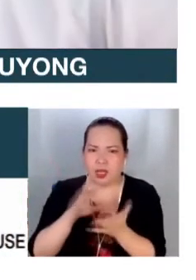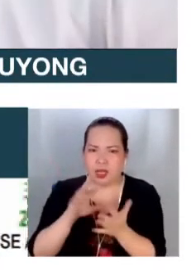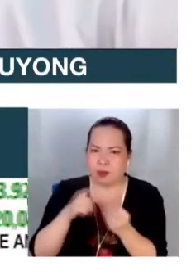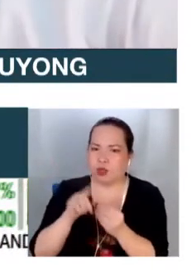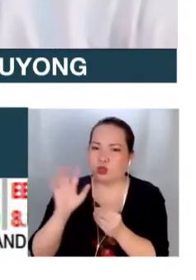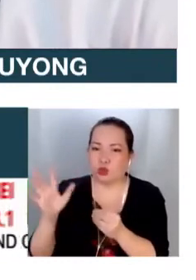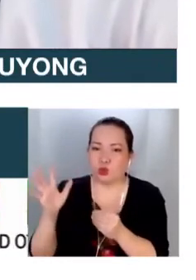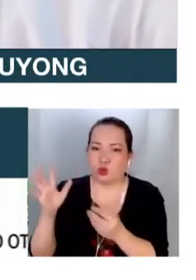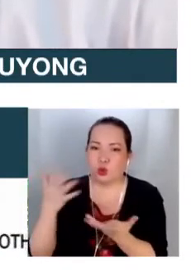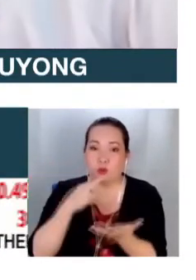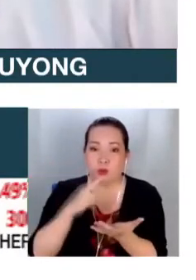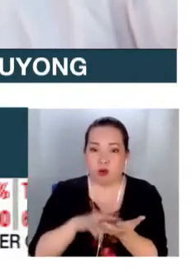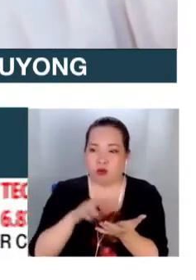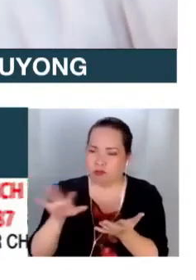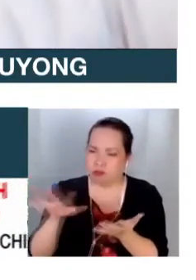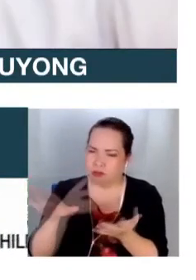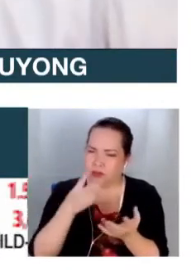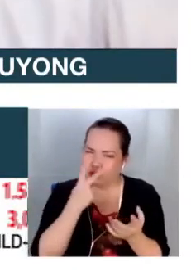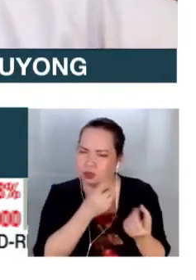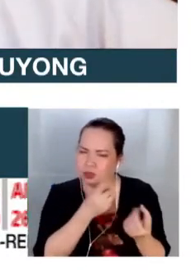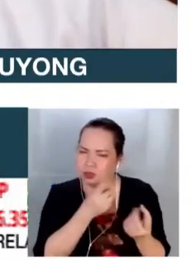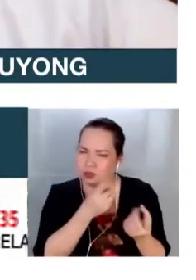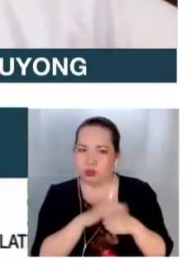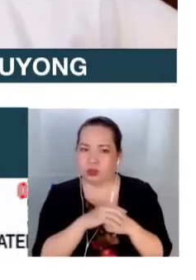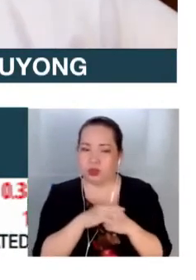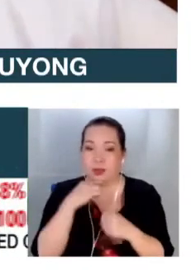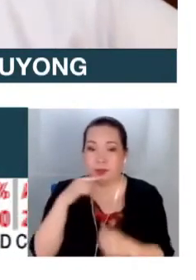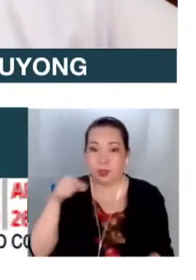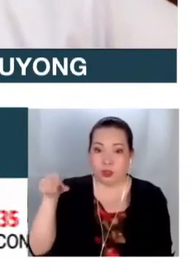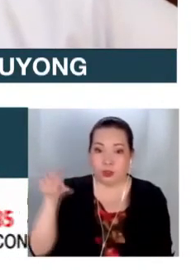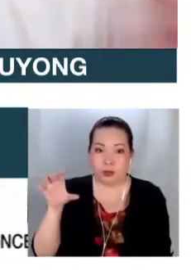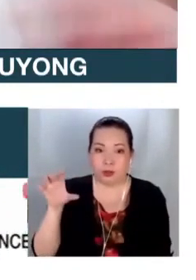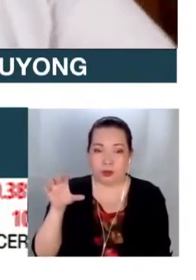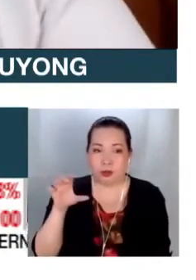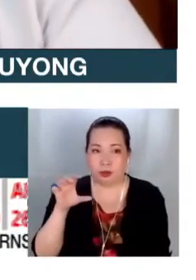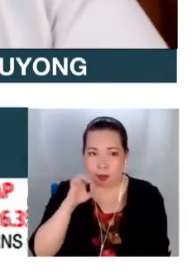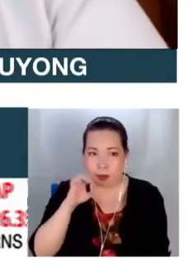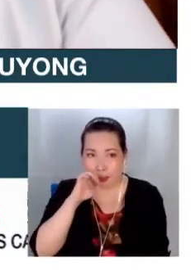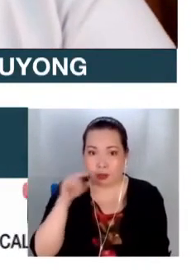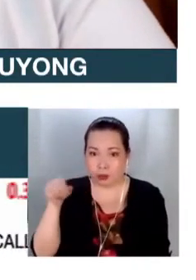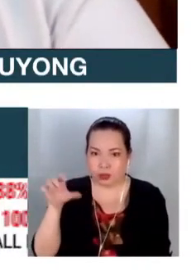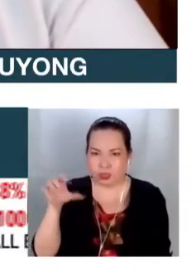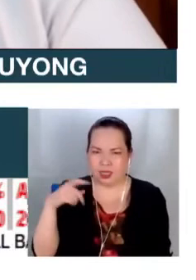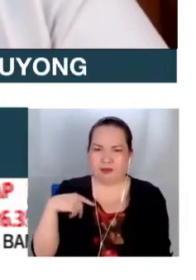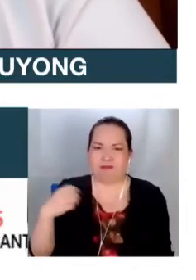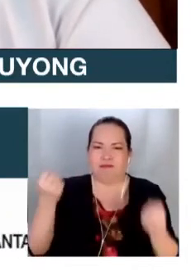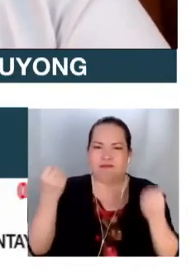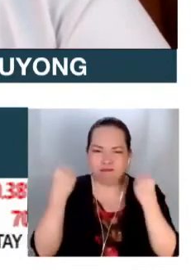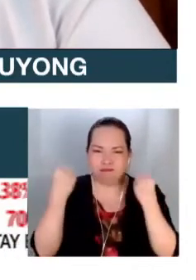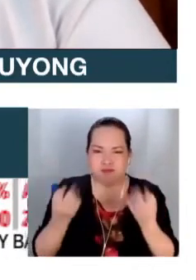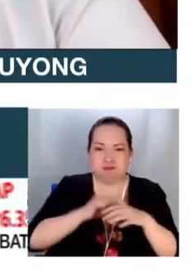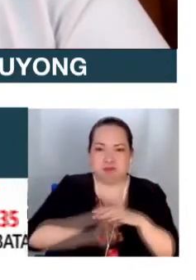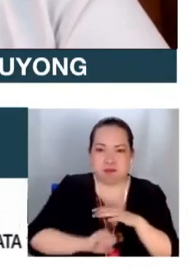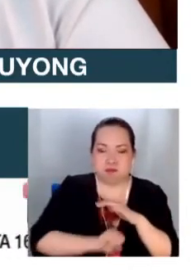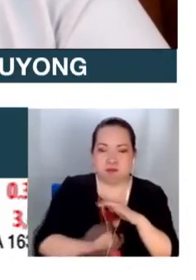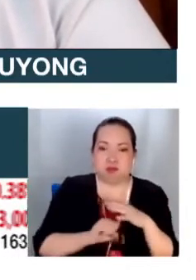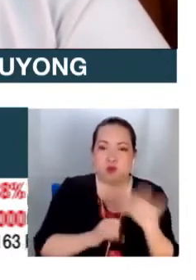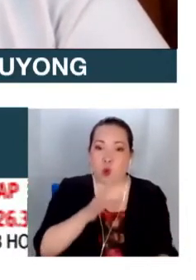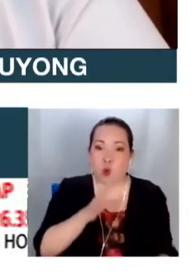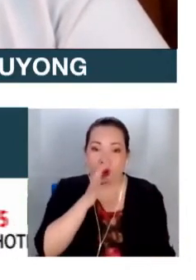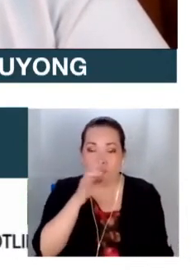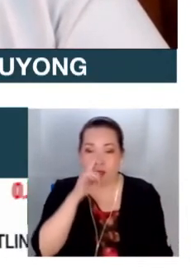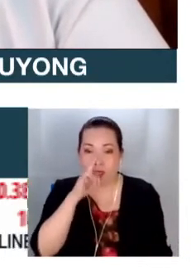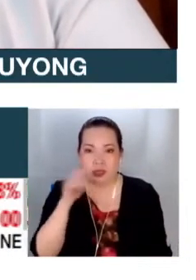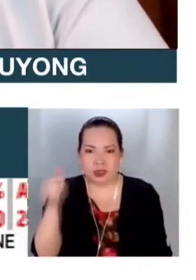report, among local government units, Quezon City was recorded to have the most number of births to mothers aged 10 to